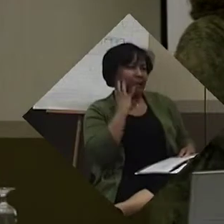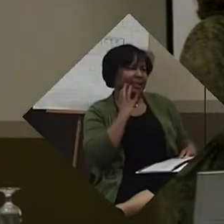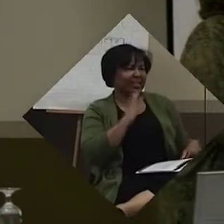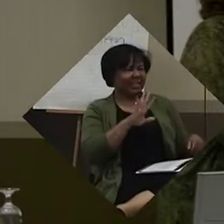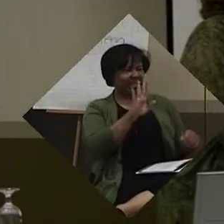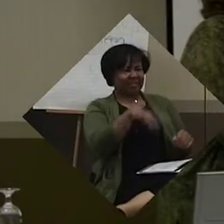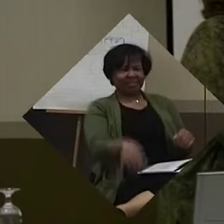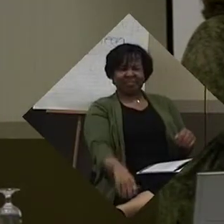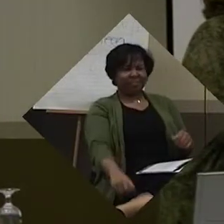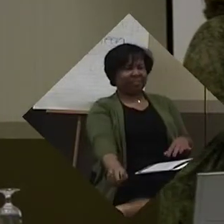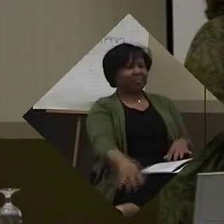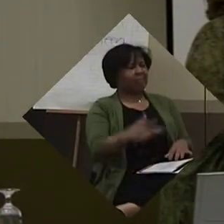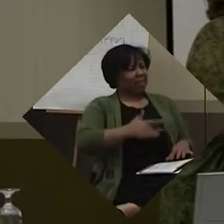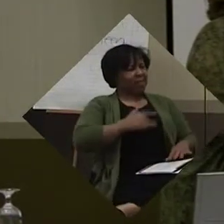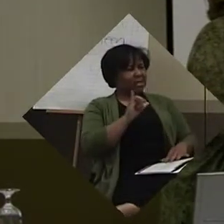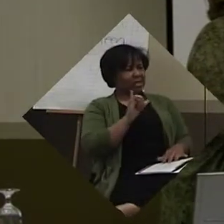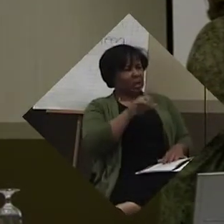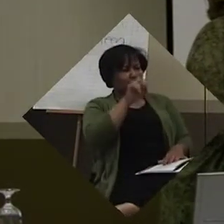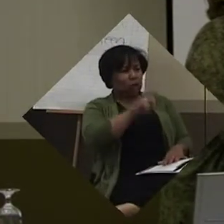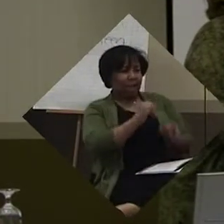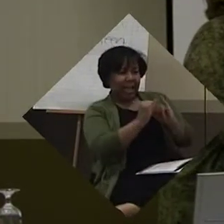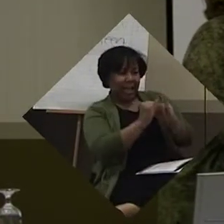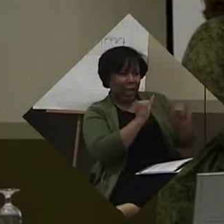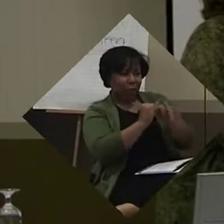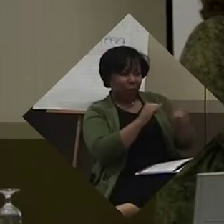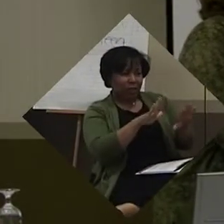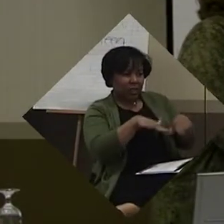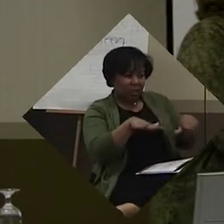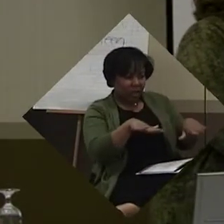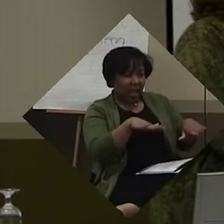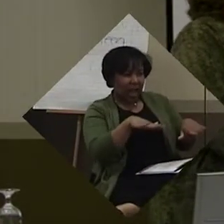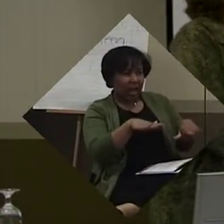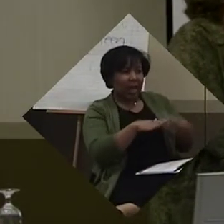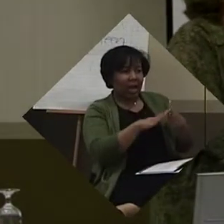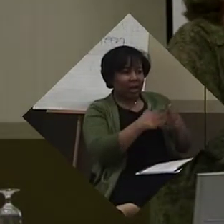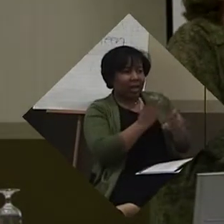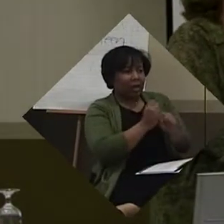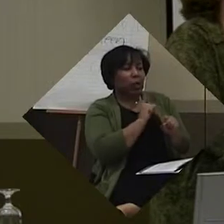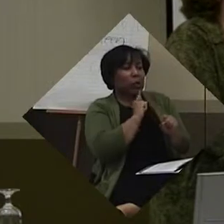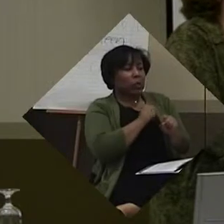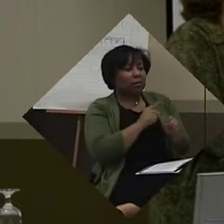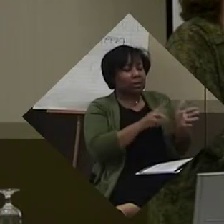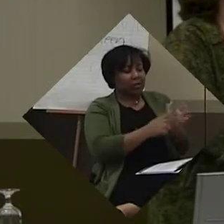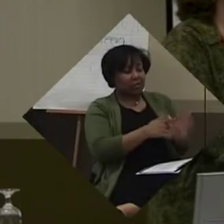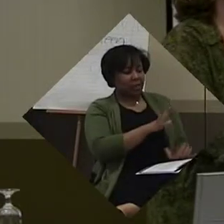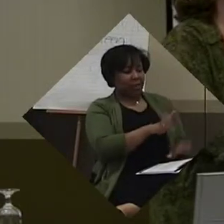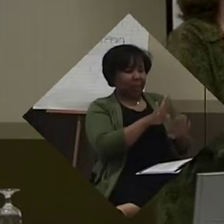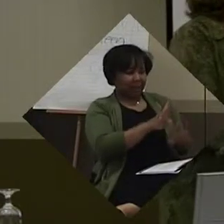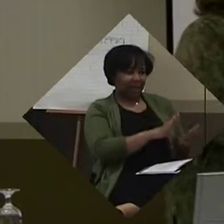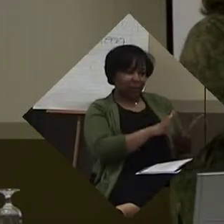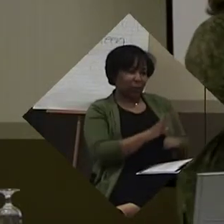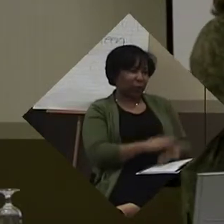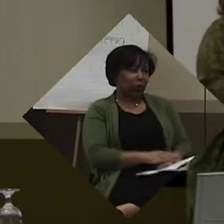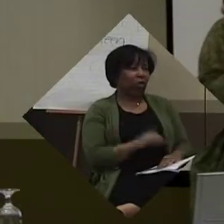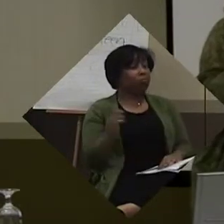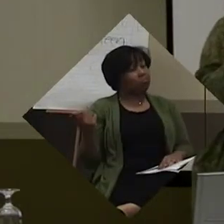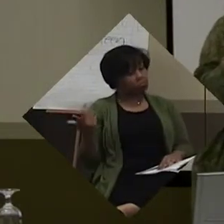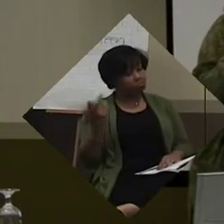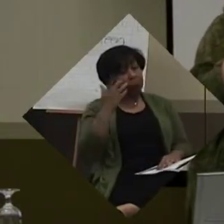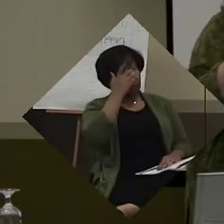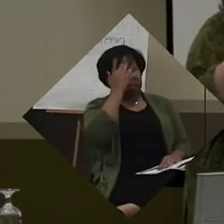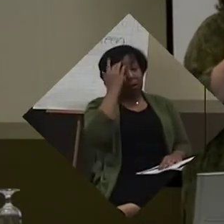Feels like you should probably interview the child to actually get a real definition of the behavior. Okay, great. So